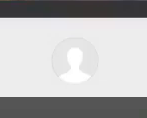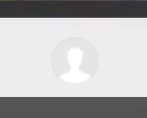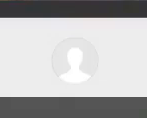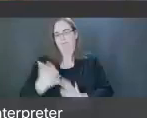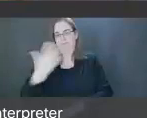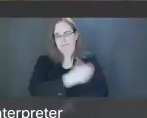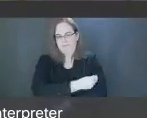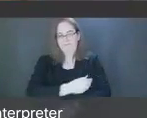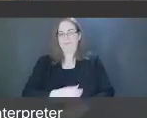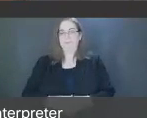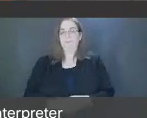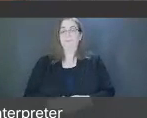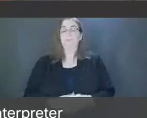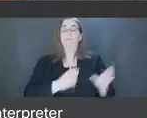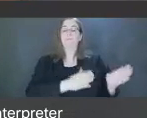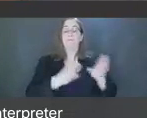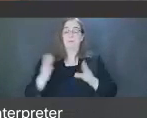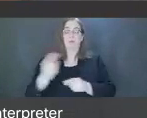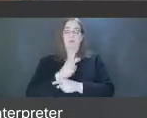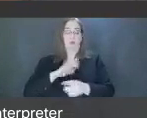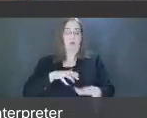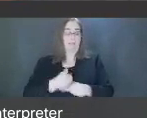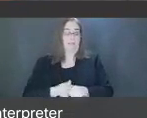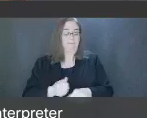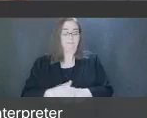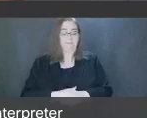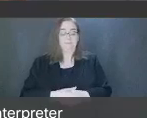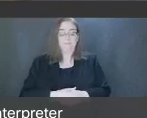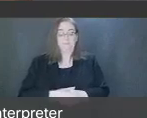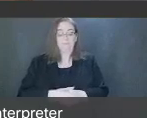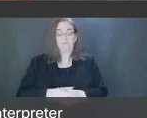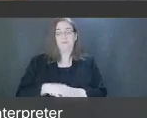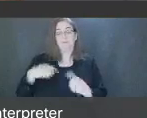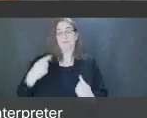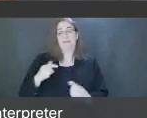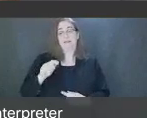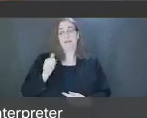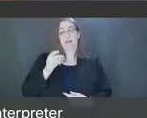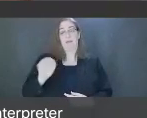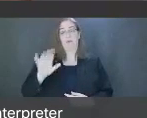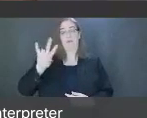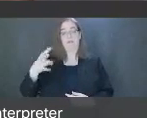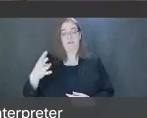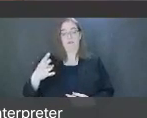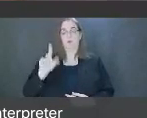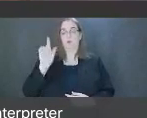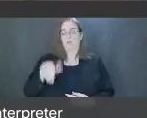Moving on to our regular update, since the April 7th press briefing, we have had